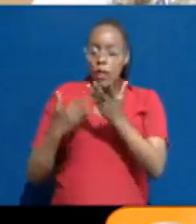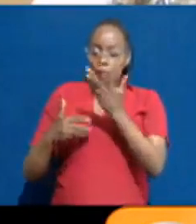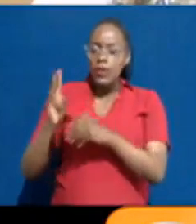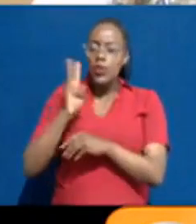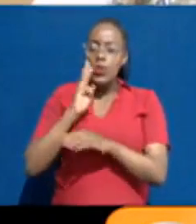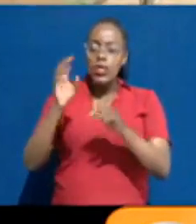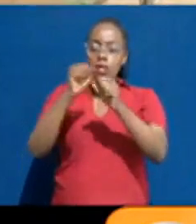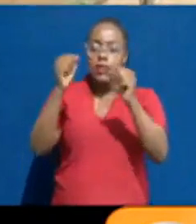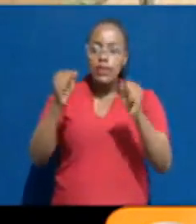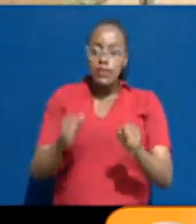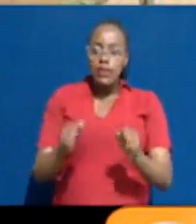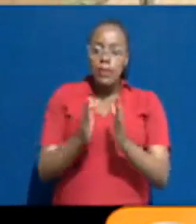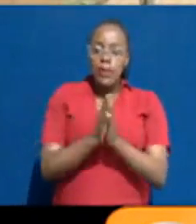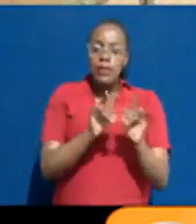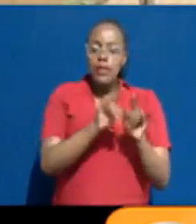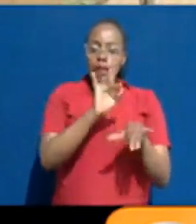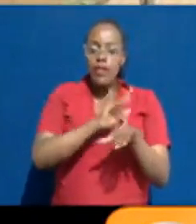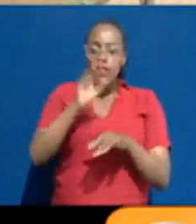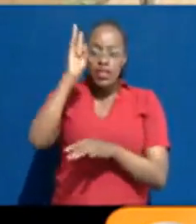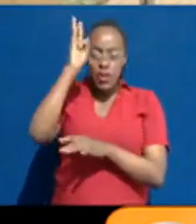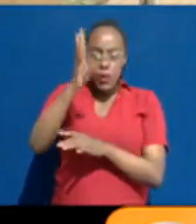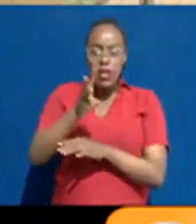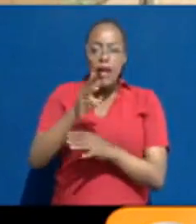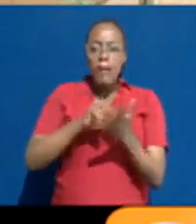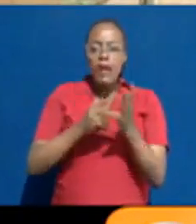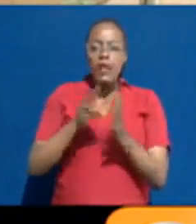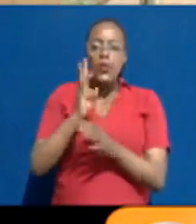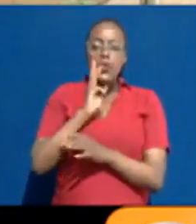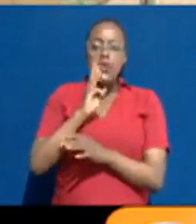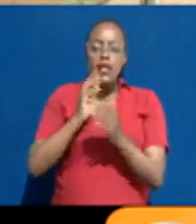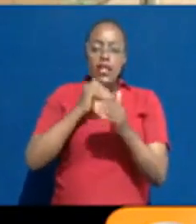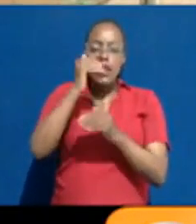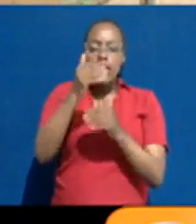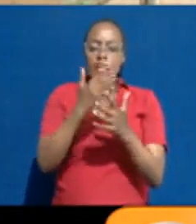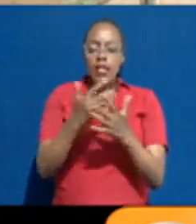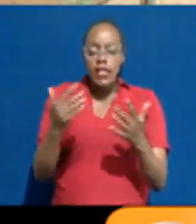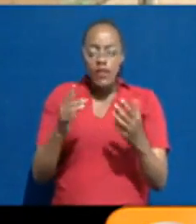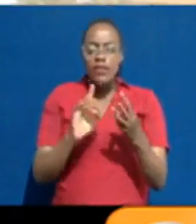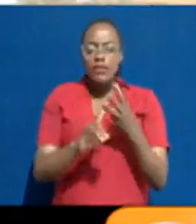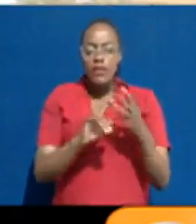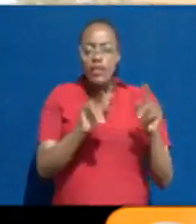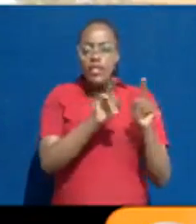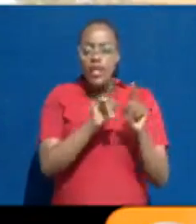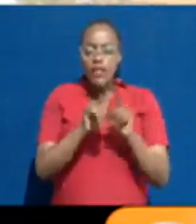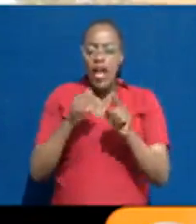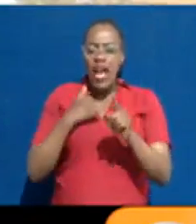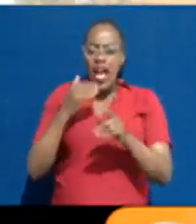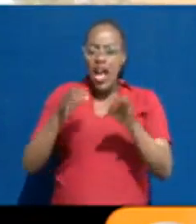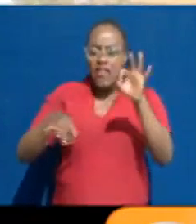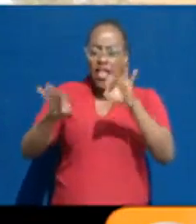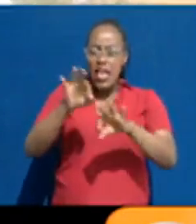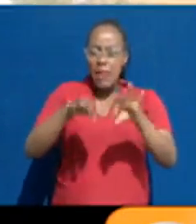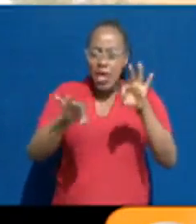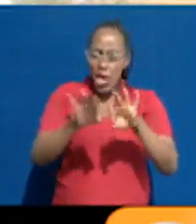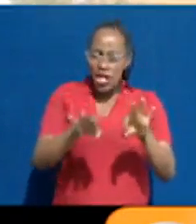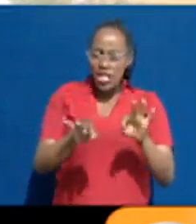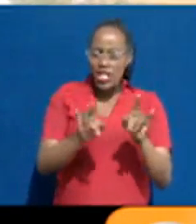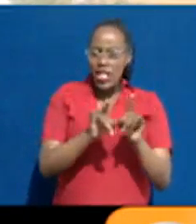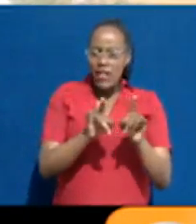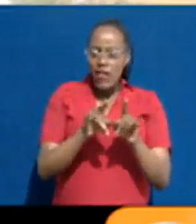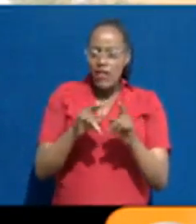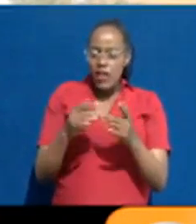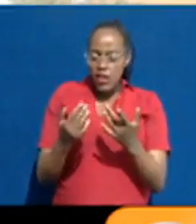system will be contaminated. So water, it will be the next thing. We're giving chemicals, the poor and aqua